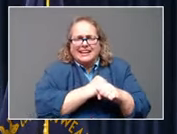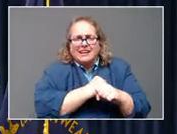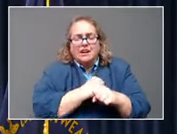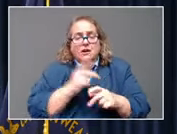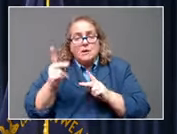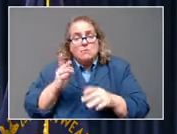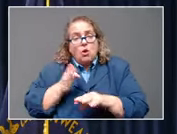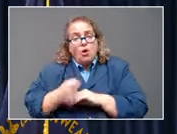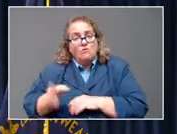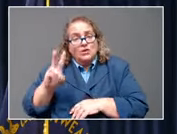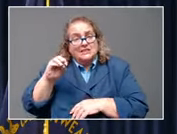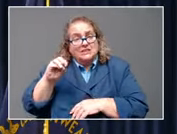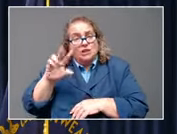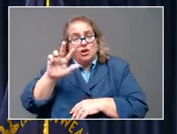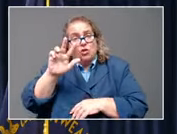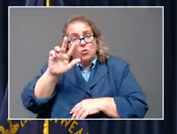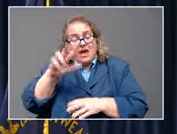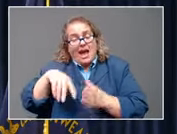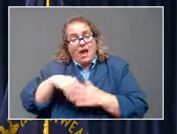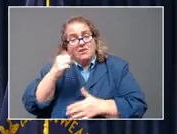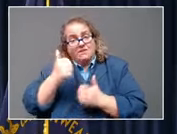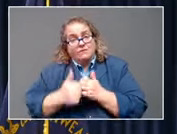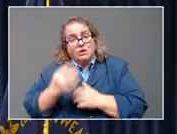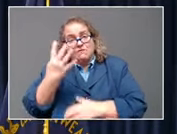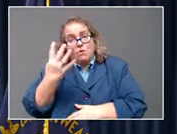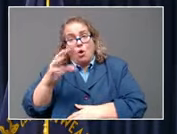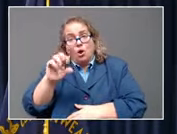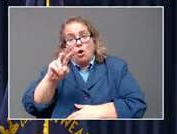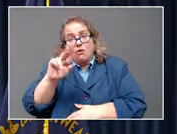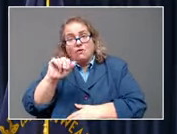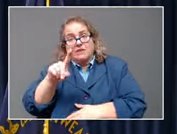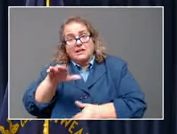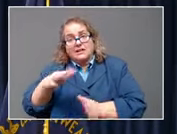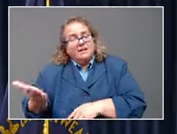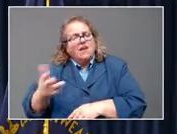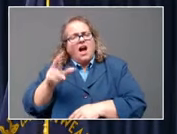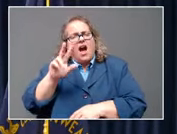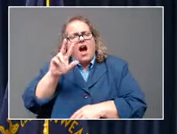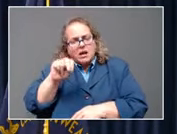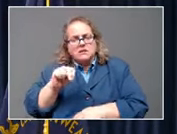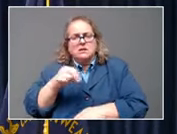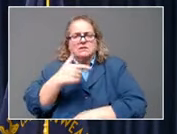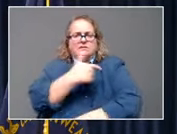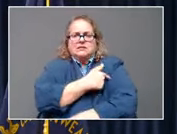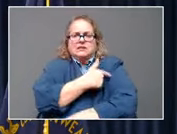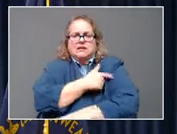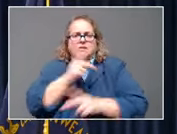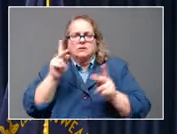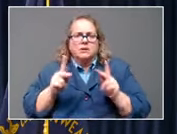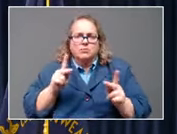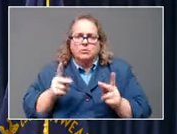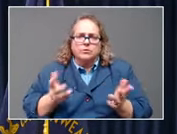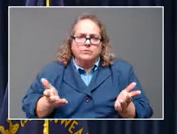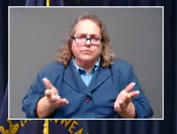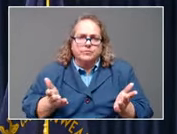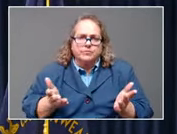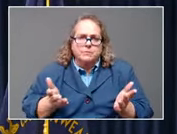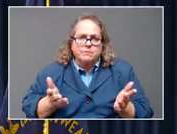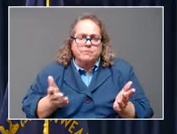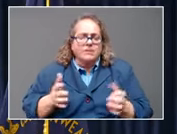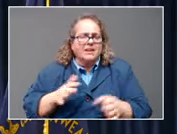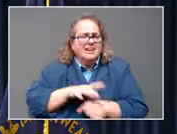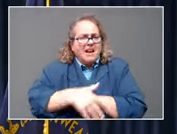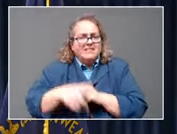every 4 COVID-19 deaths are in unvaccinated persons. More abundant testing, better access to PPE, and a